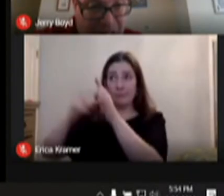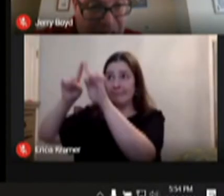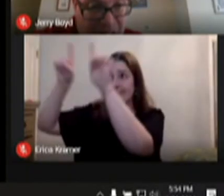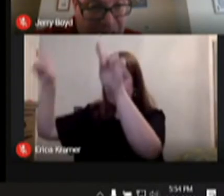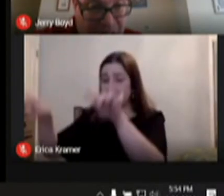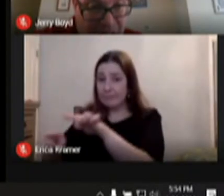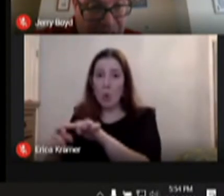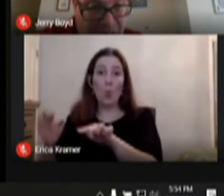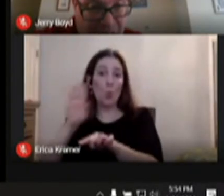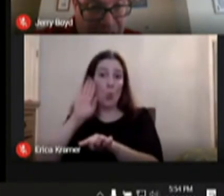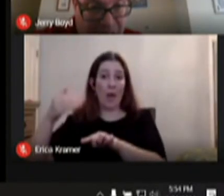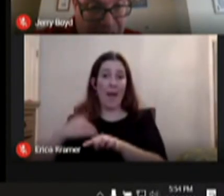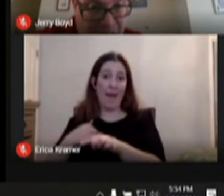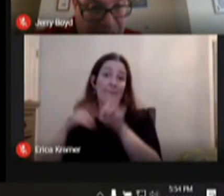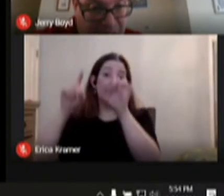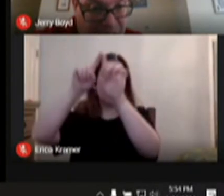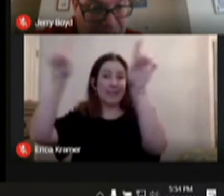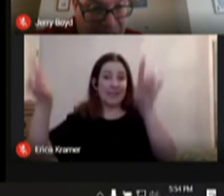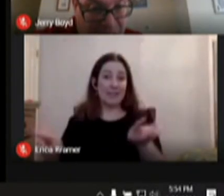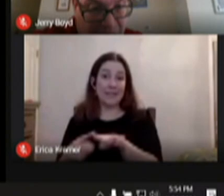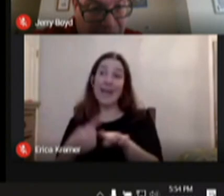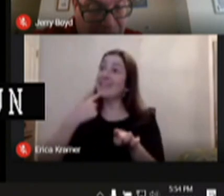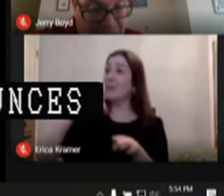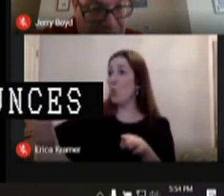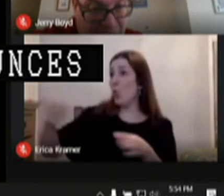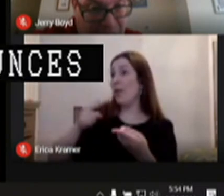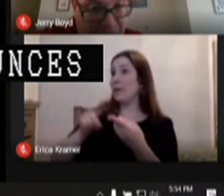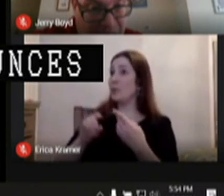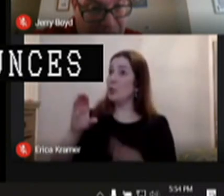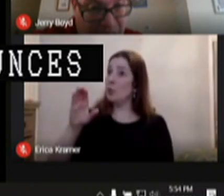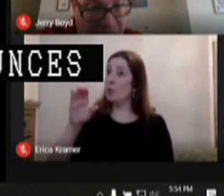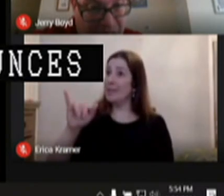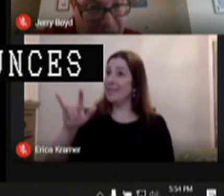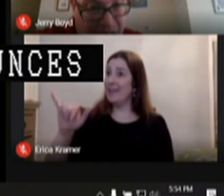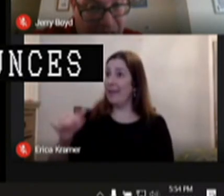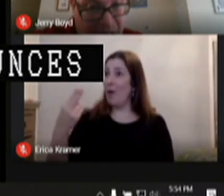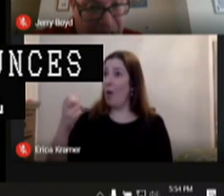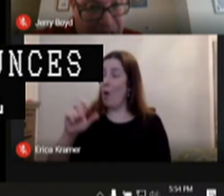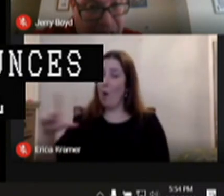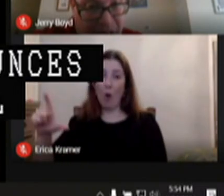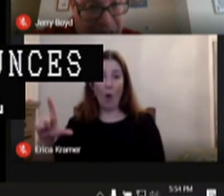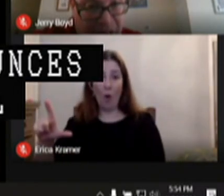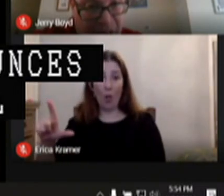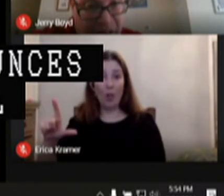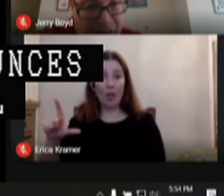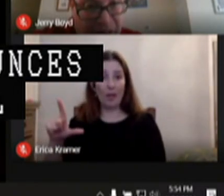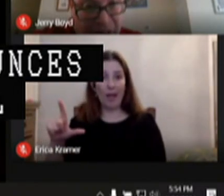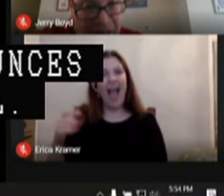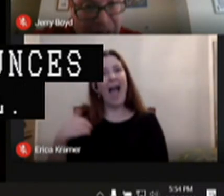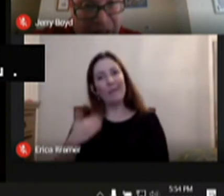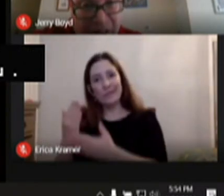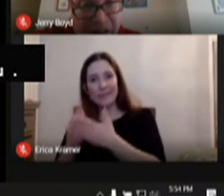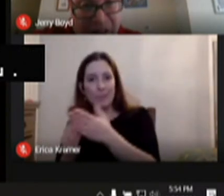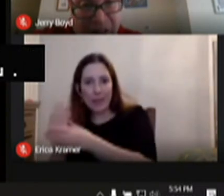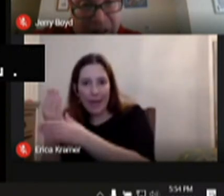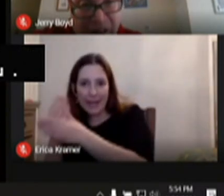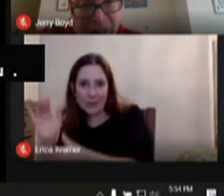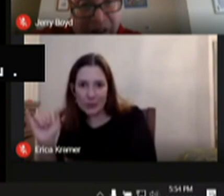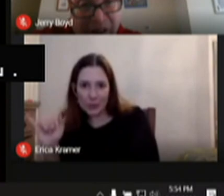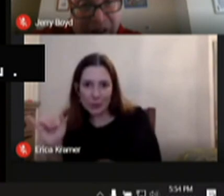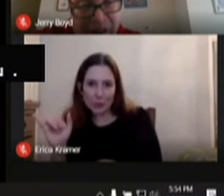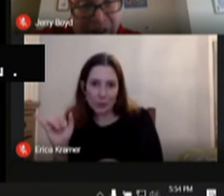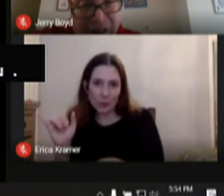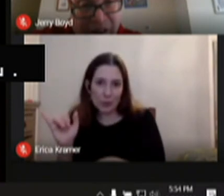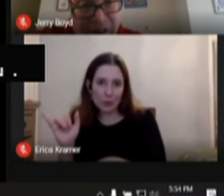announces your welcome to City Hall. And you have this stately civic entrance set off with some planting from a really